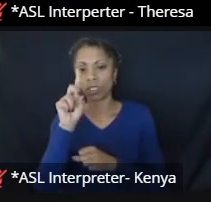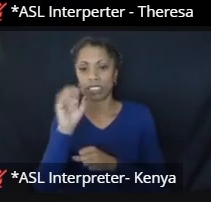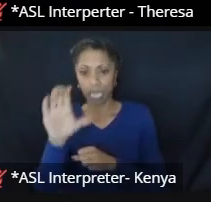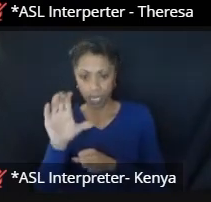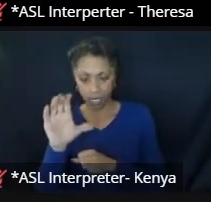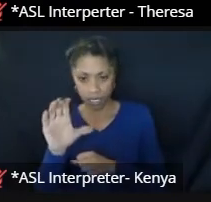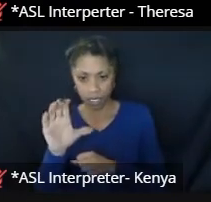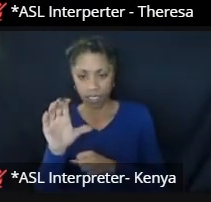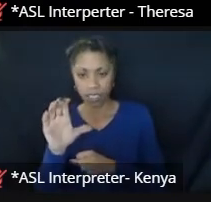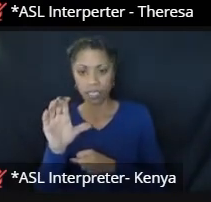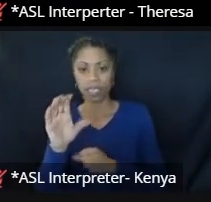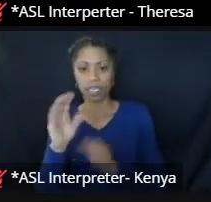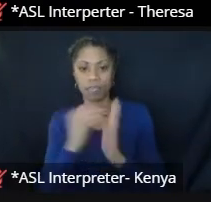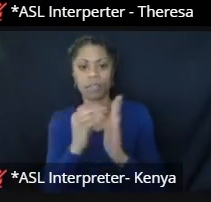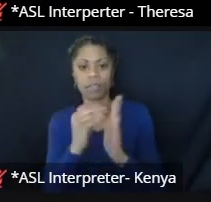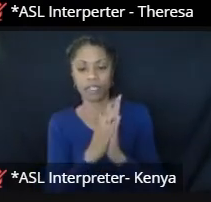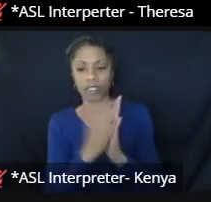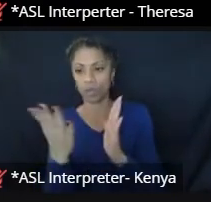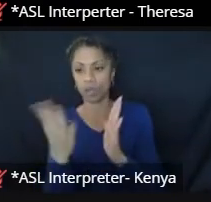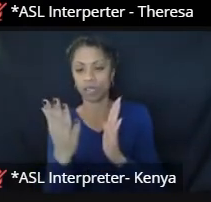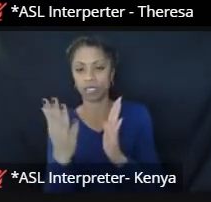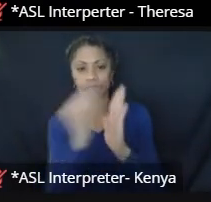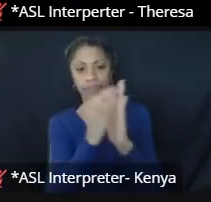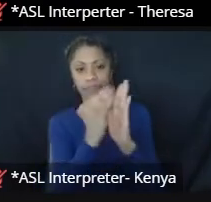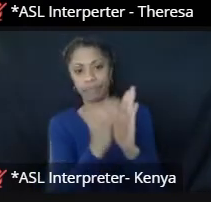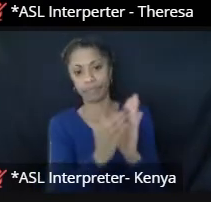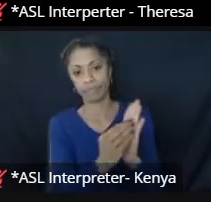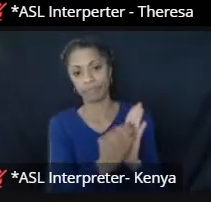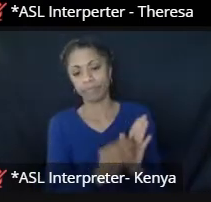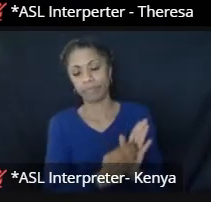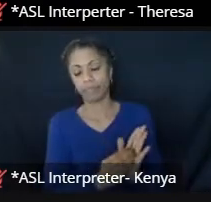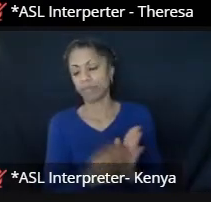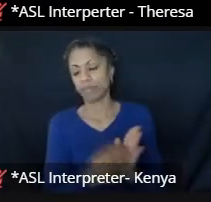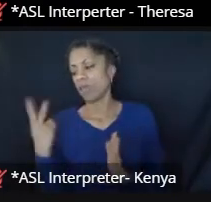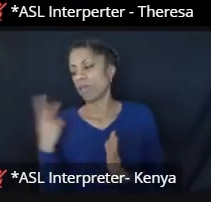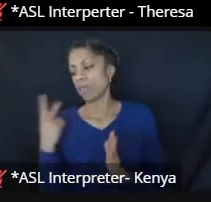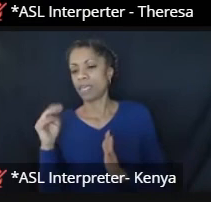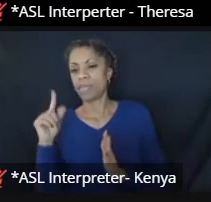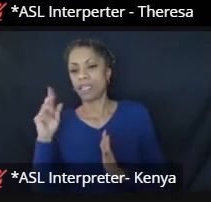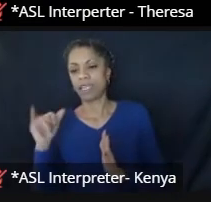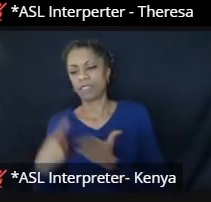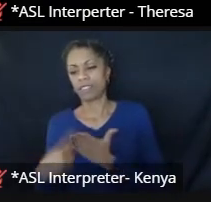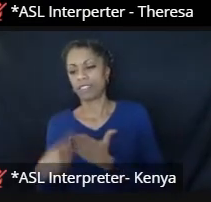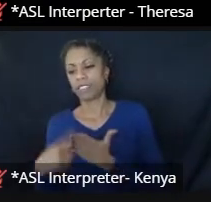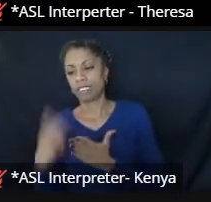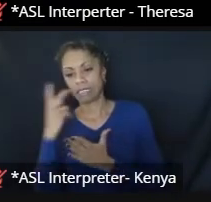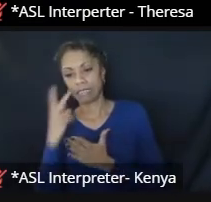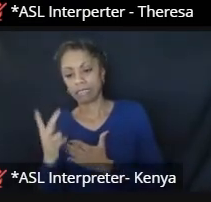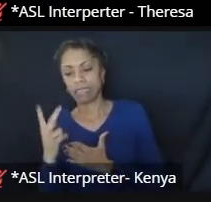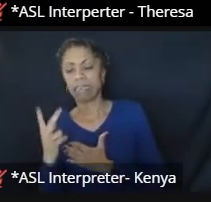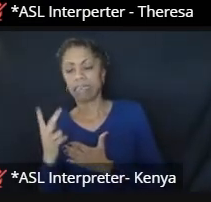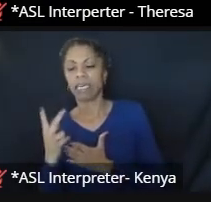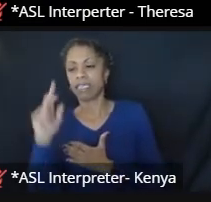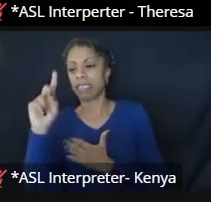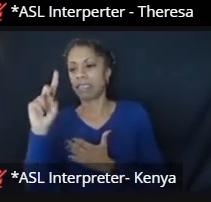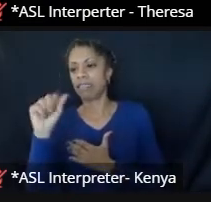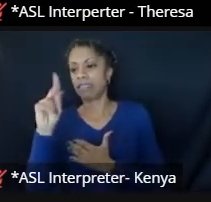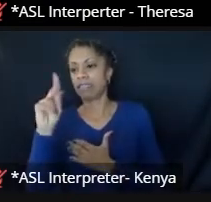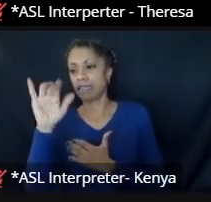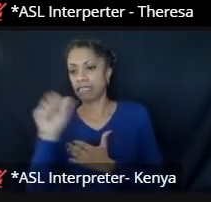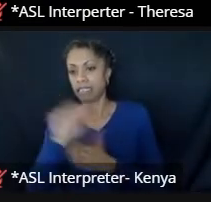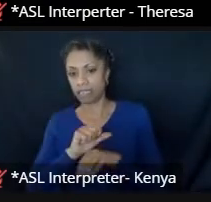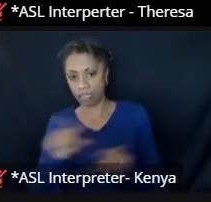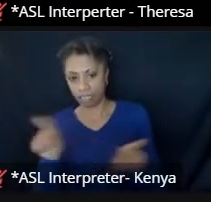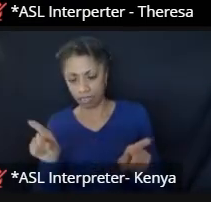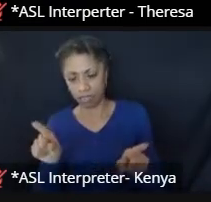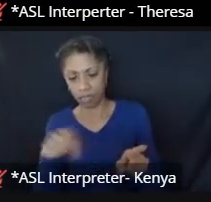to collect all of that. So we can talk about, Melody and I will talk about that when we get off of here, and maybe Donnie can send that out to everybody. But